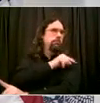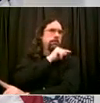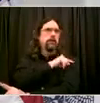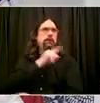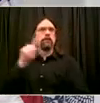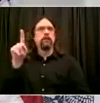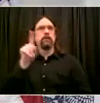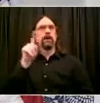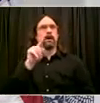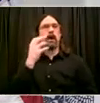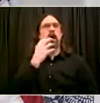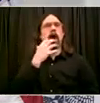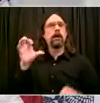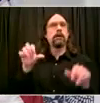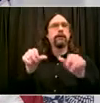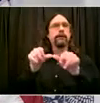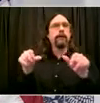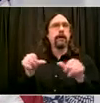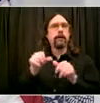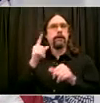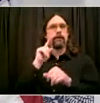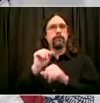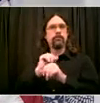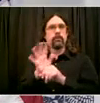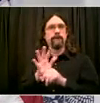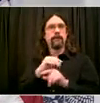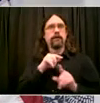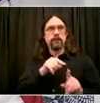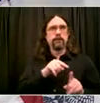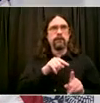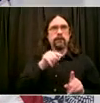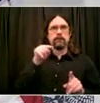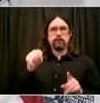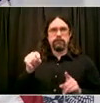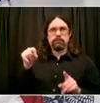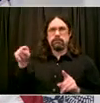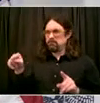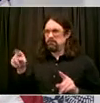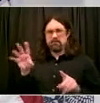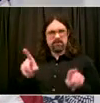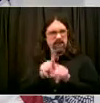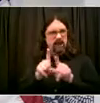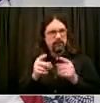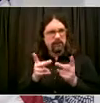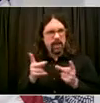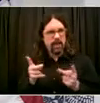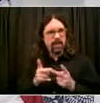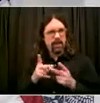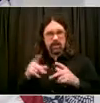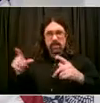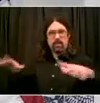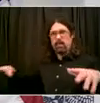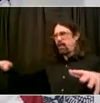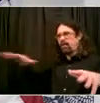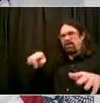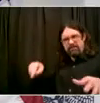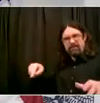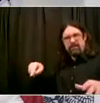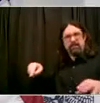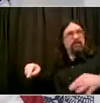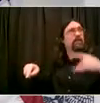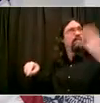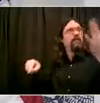vaccinations, but what does it tell you about behavior in some communities bringing numbers back up? Well, it's a great question,